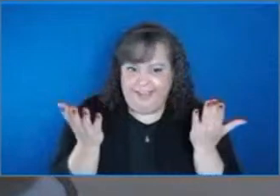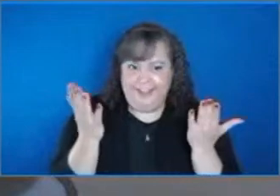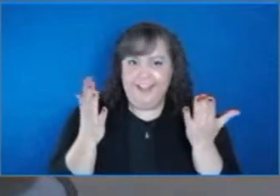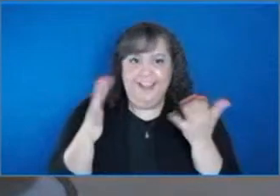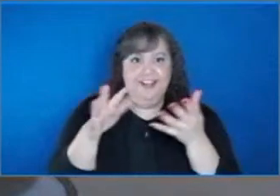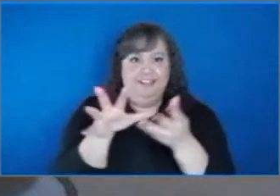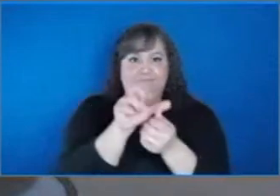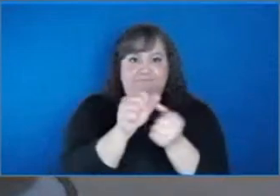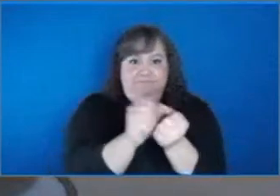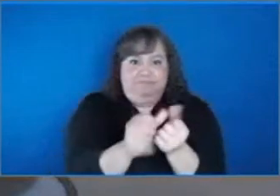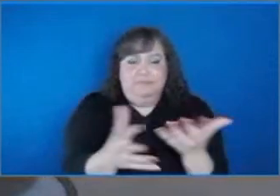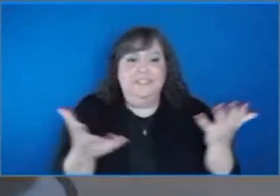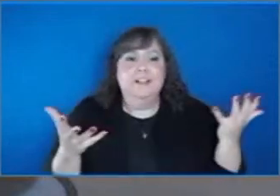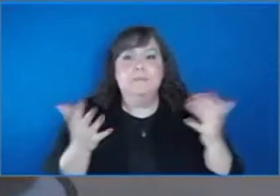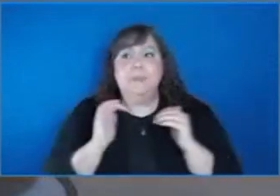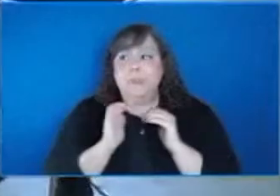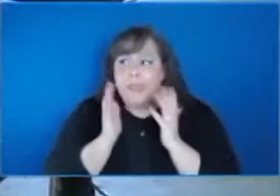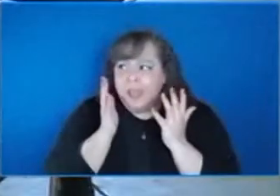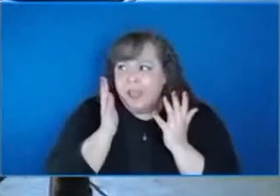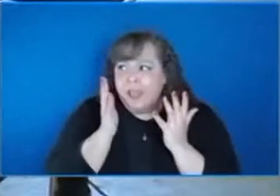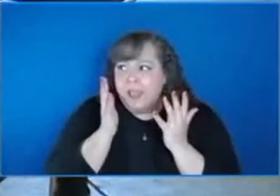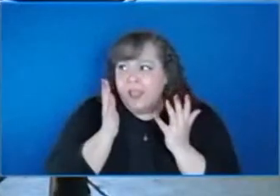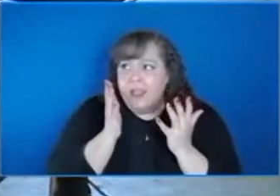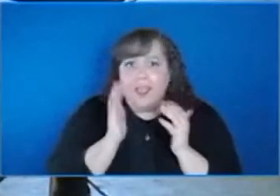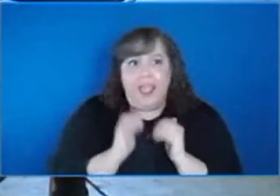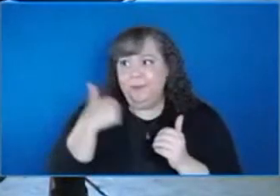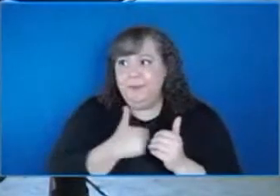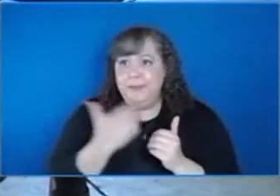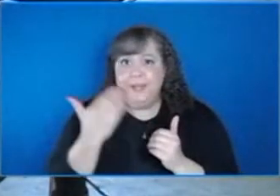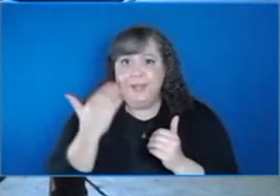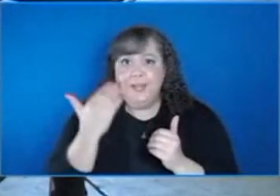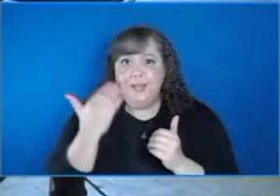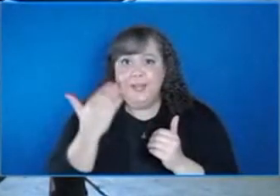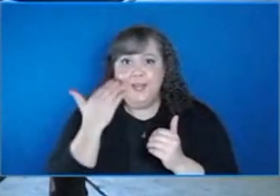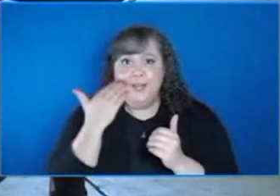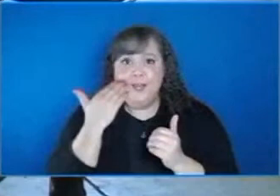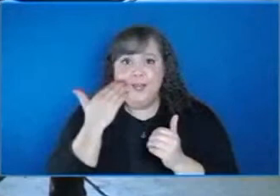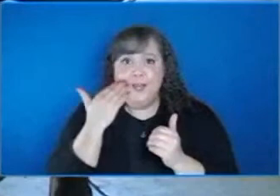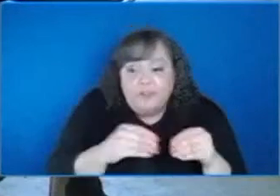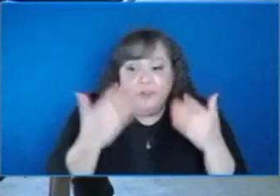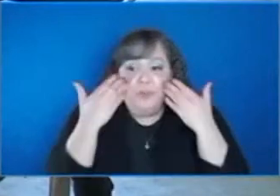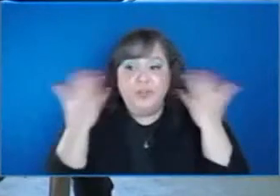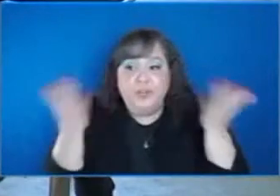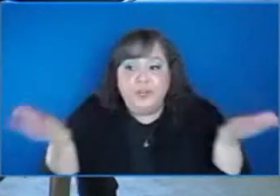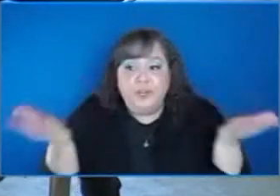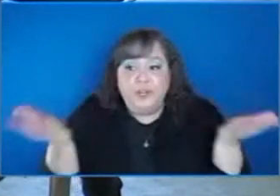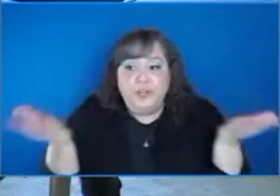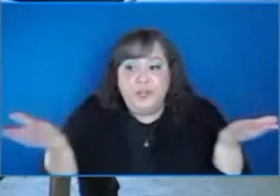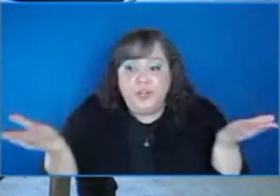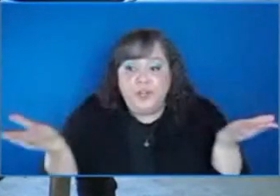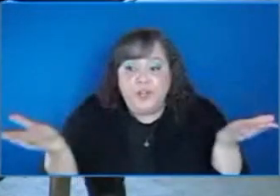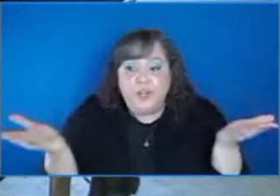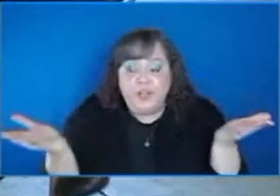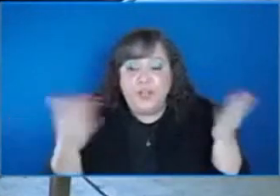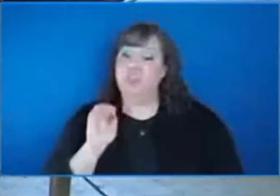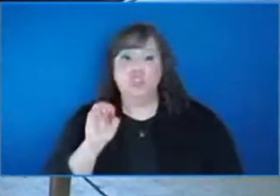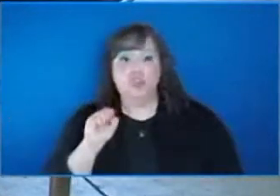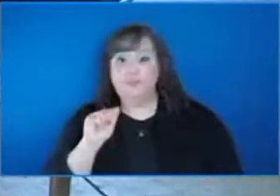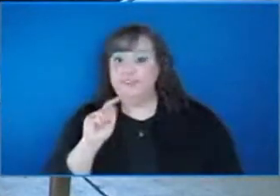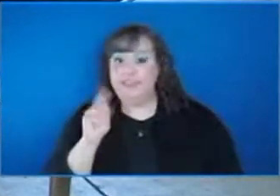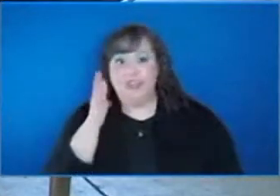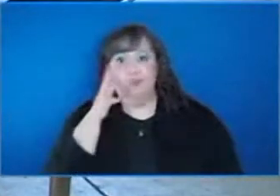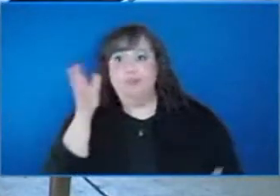are we going to know how much we deflected it? DART spacecraft is not going to tell us. The Italian Licia CubeSat is long gone after some spectacular